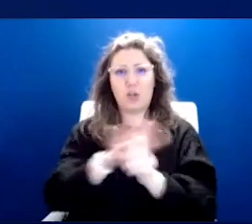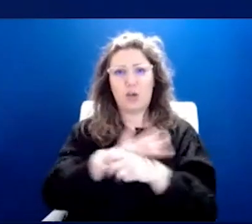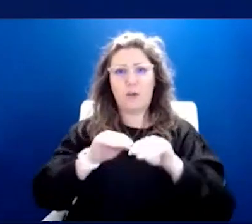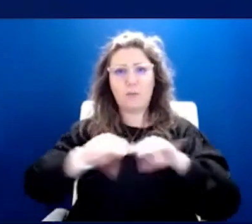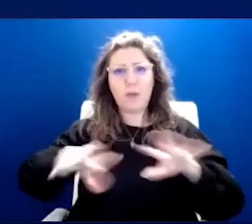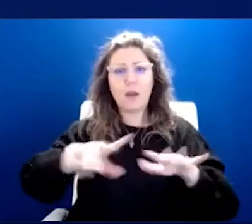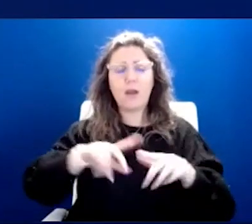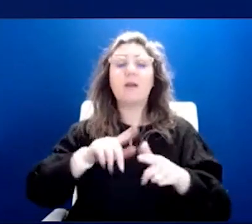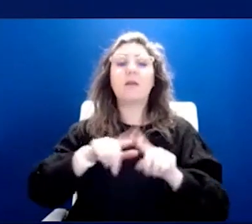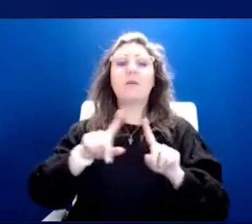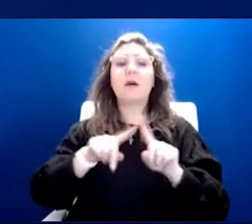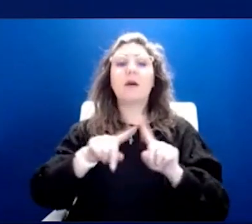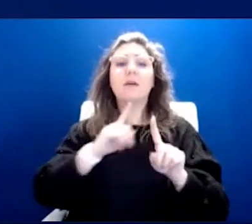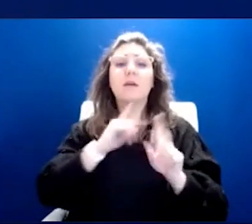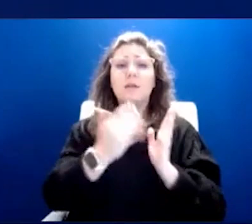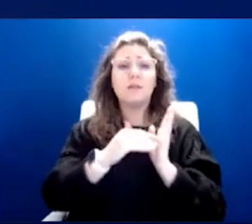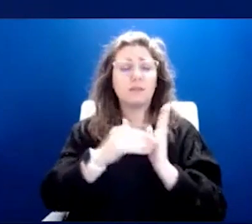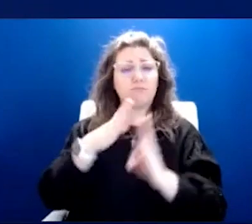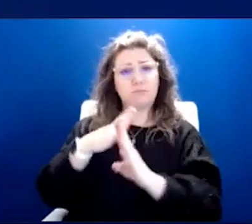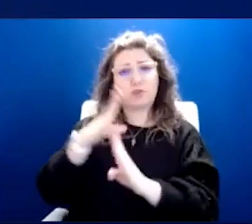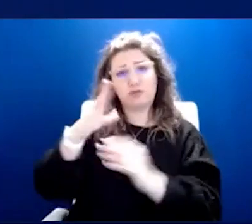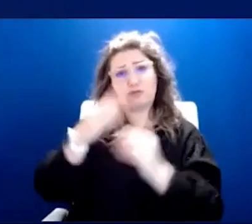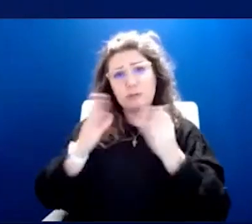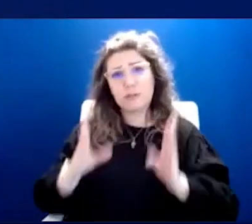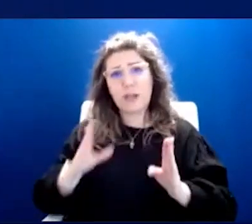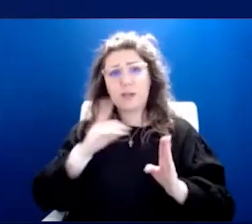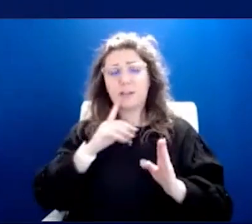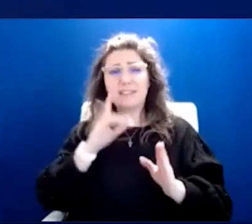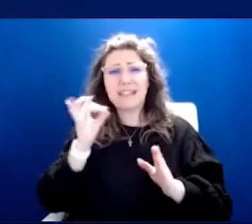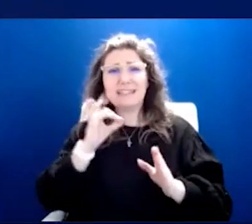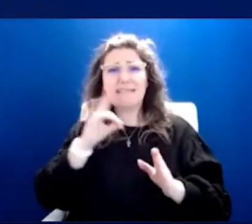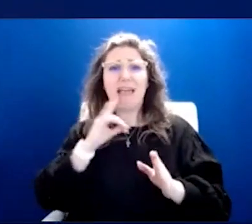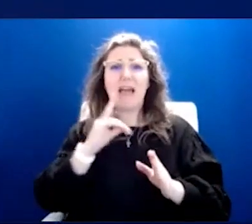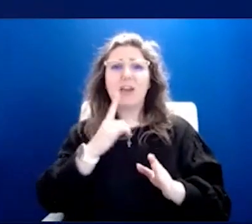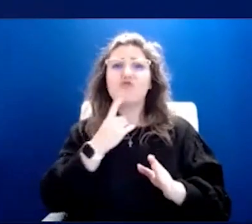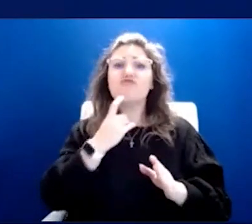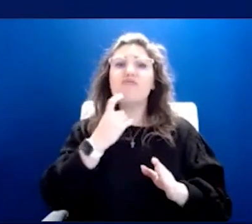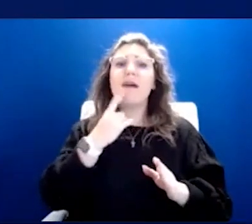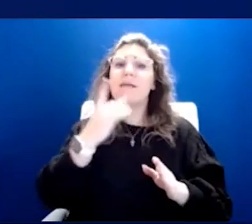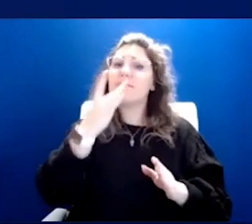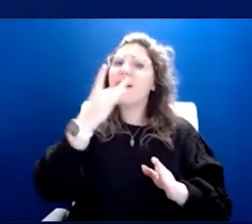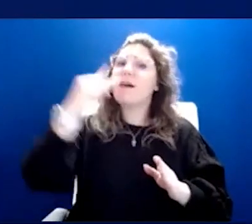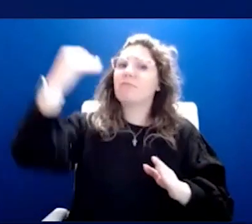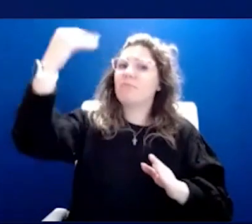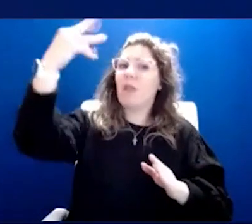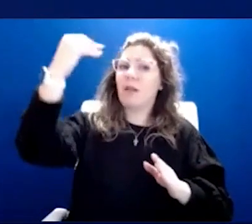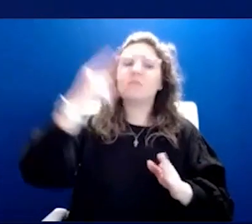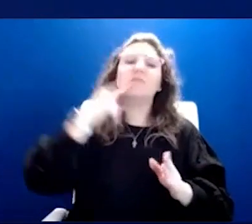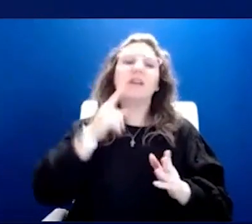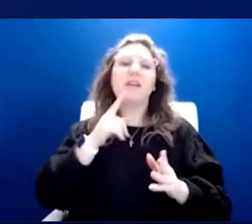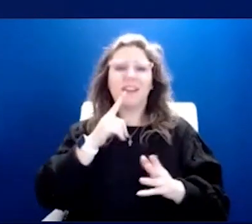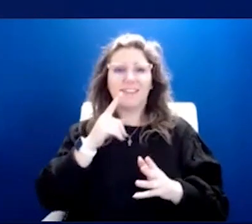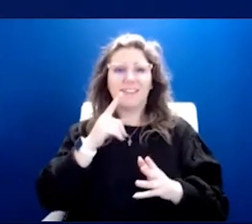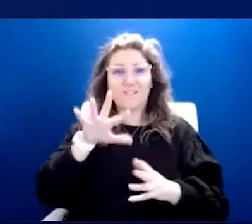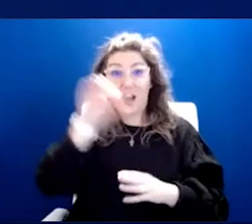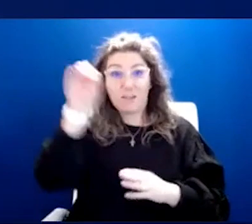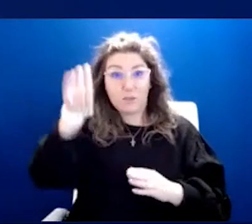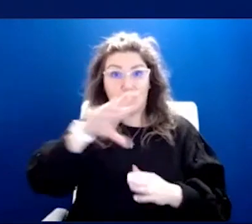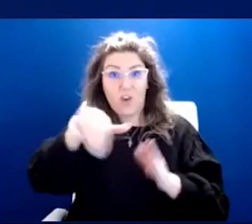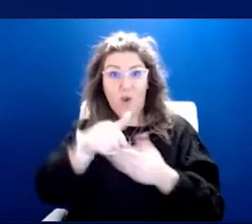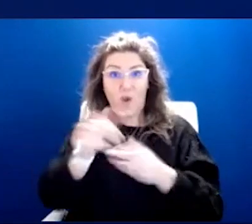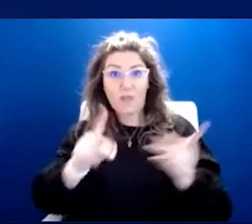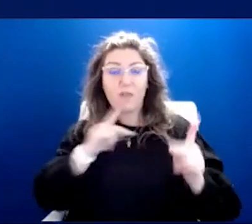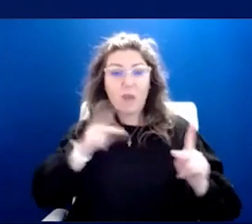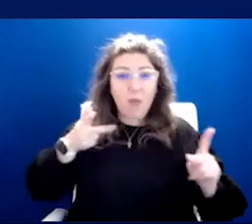it's about protecting your neighbor. It's like running stoplights, right? If we have 5% of the population that just goes, I'm gonna run all the stoplights because I don't wanna stop and I'm in a